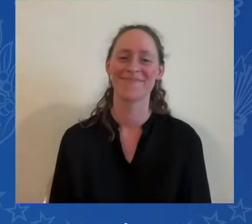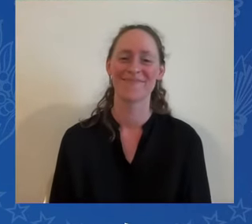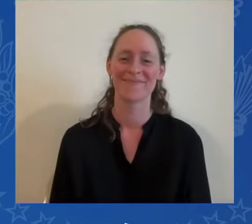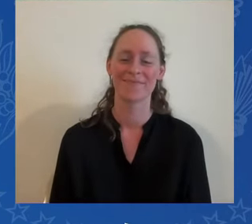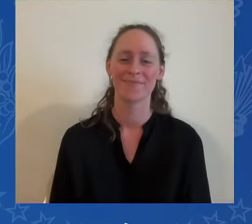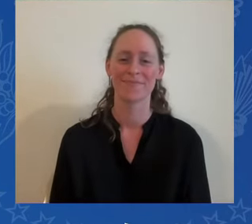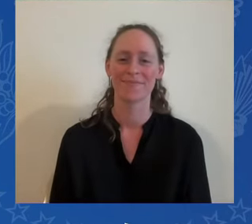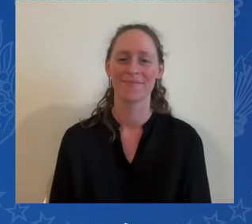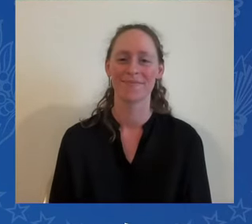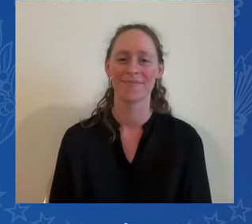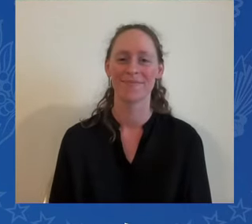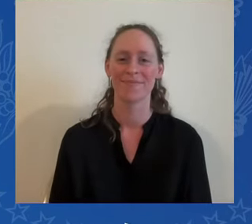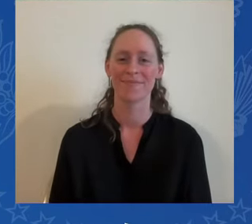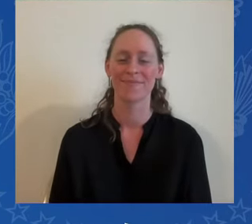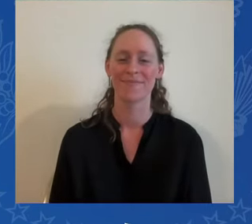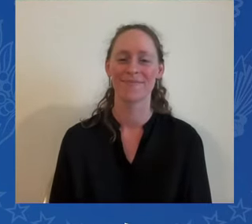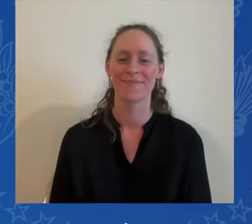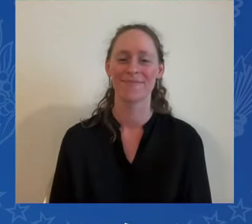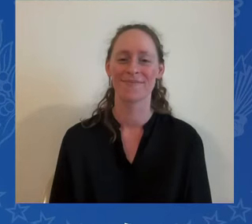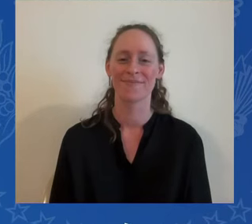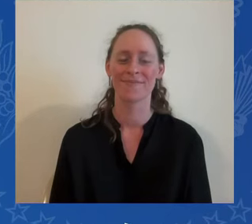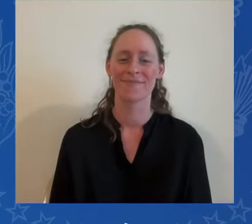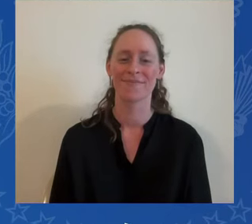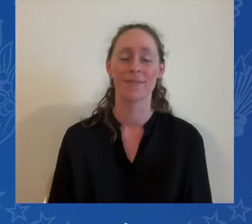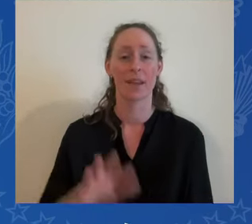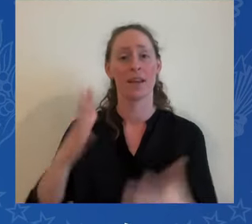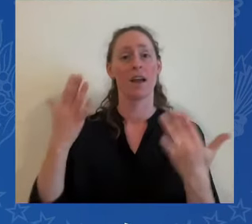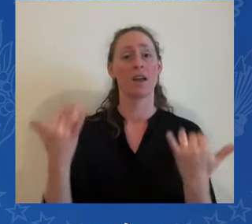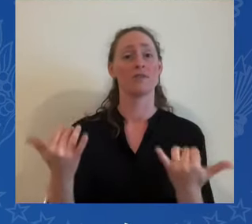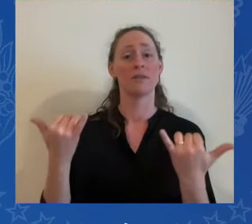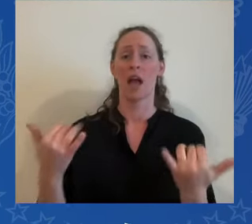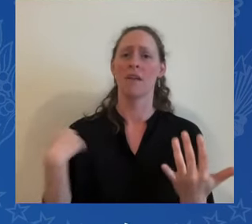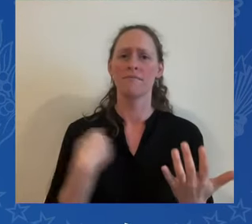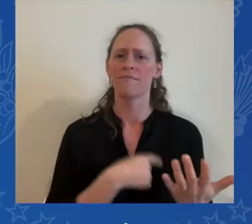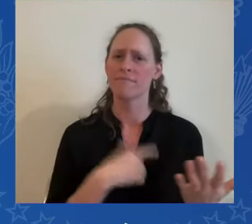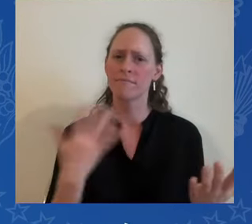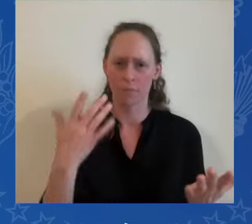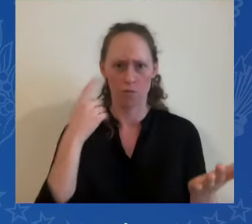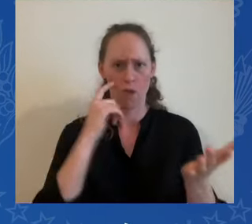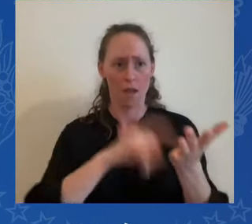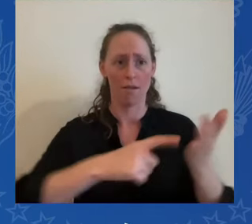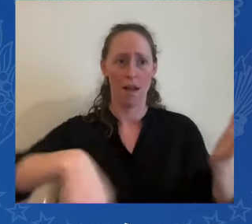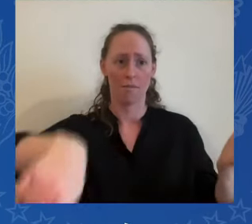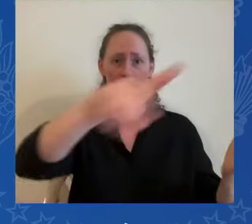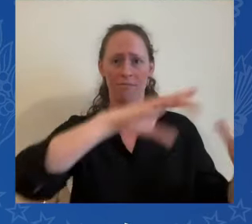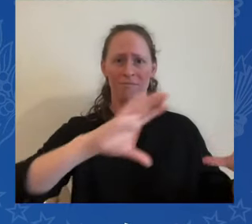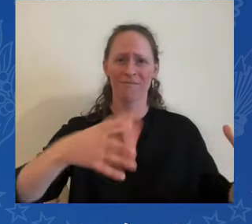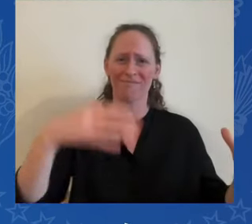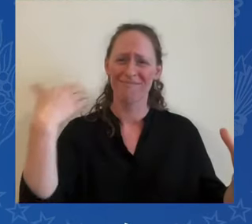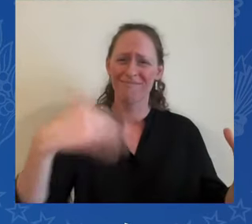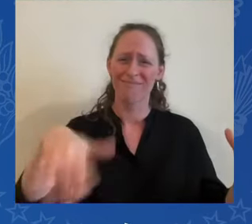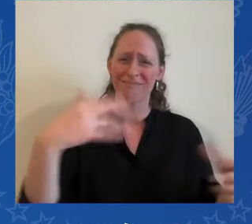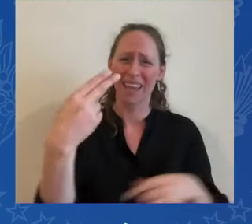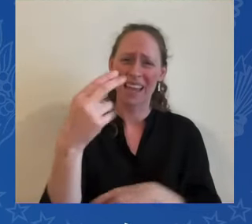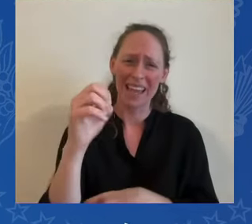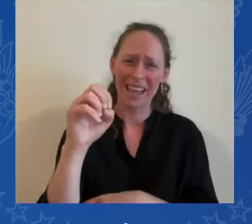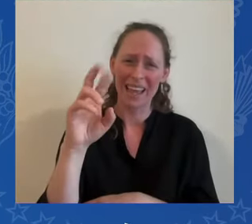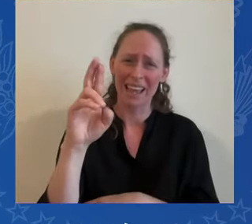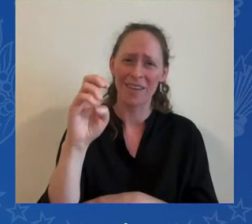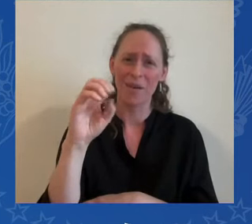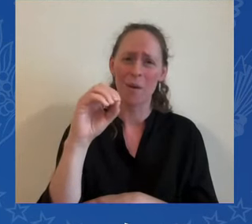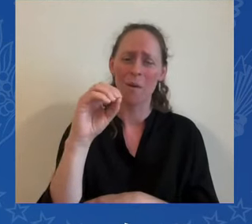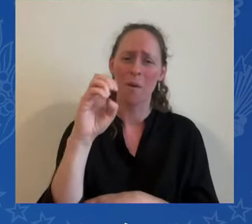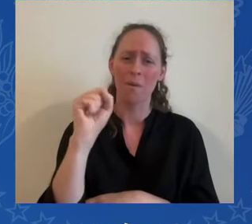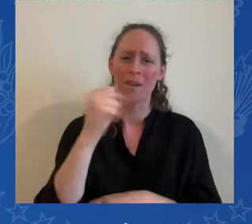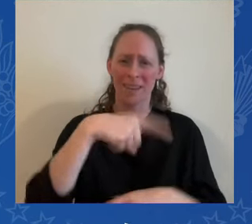Today, we recognize a group of heroes deserving of our nation's highest award for public service officers,